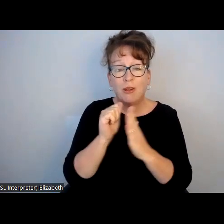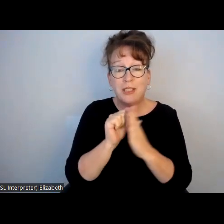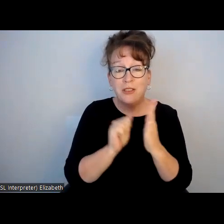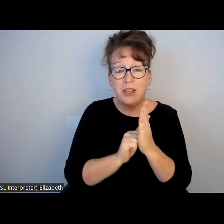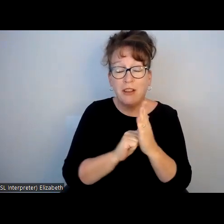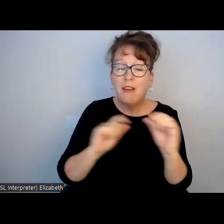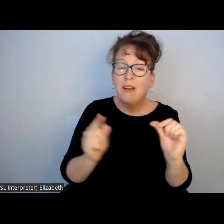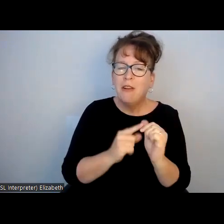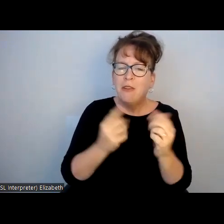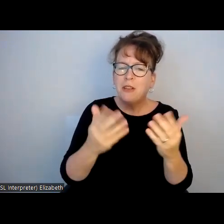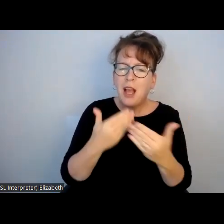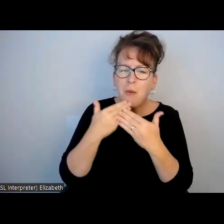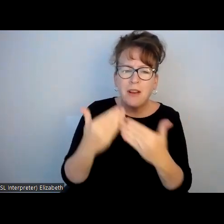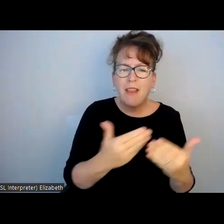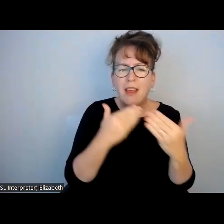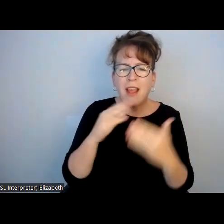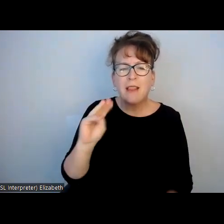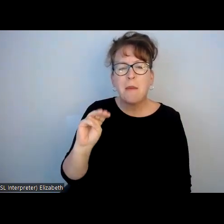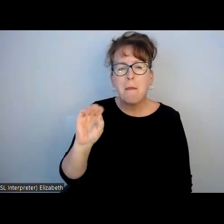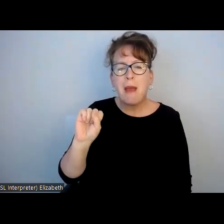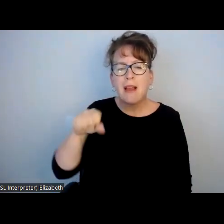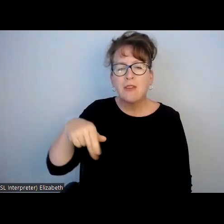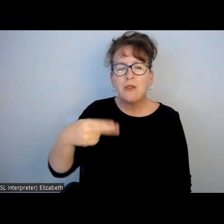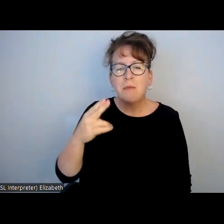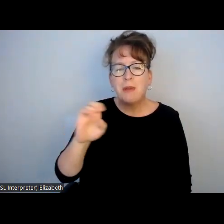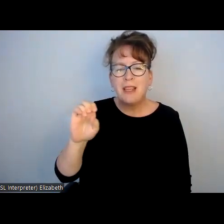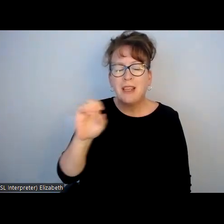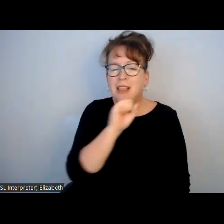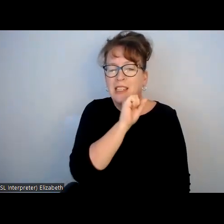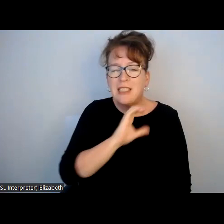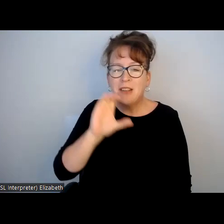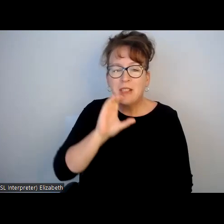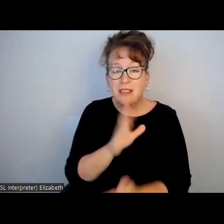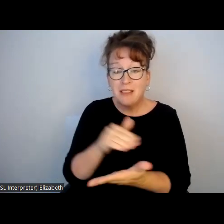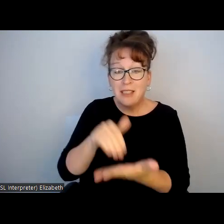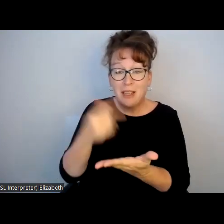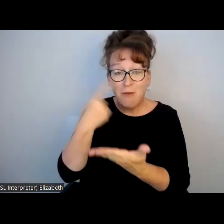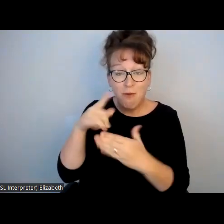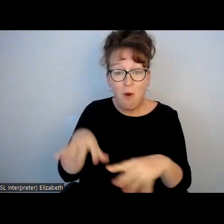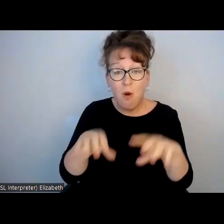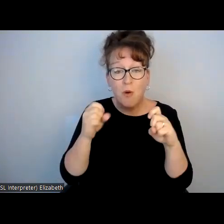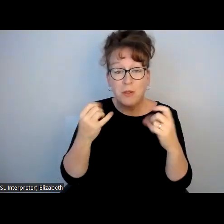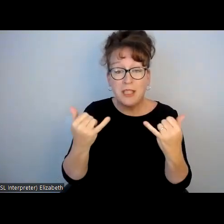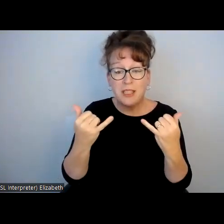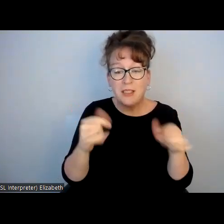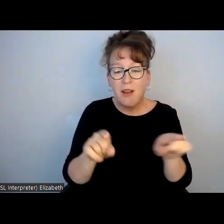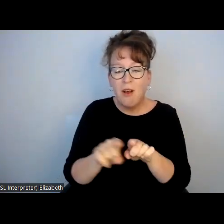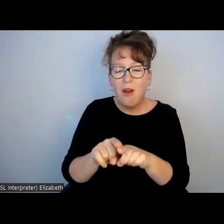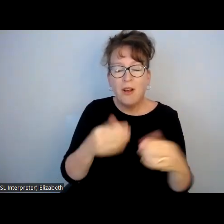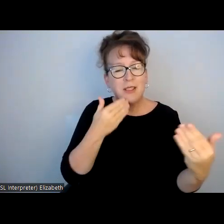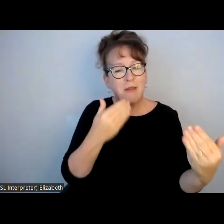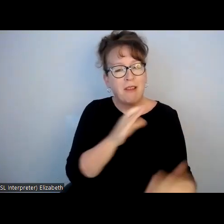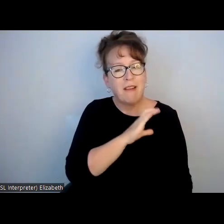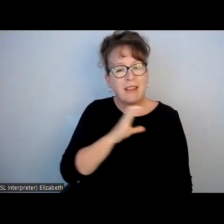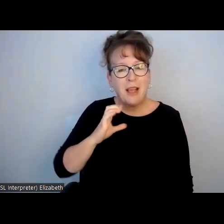thank the Mashpee Senior Center for hosting us, and also thank the council because we are doing a lot